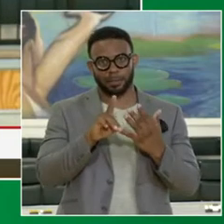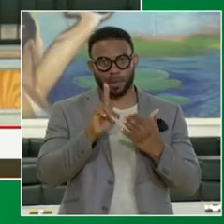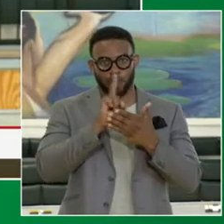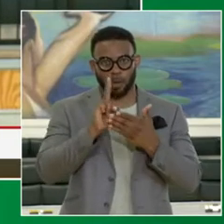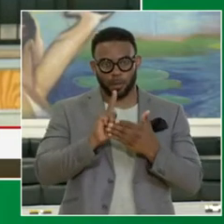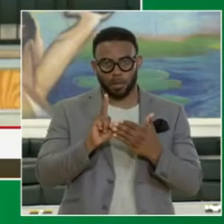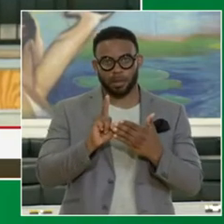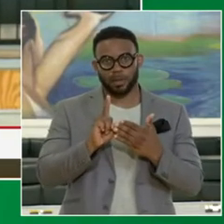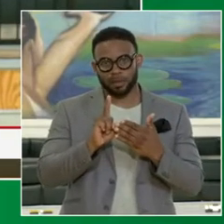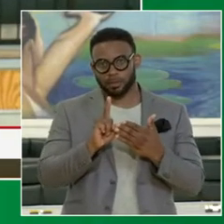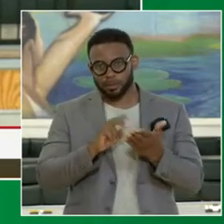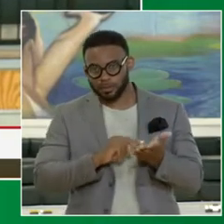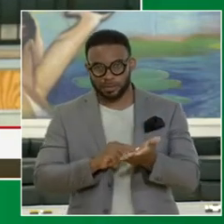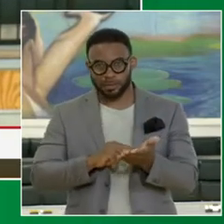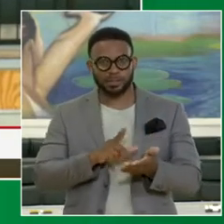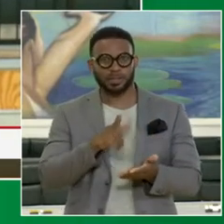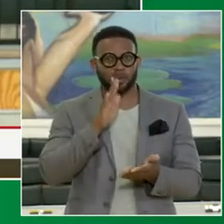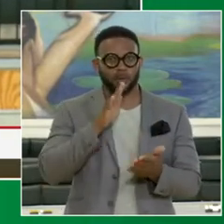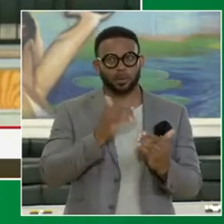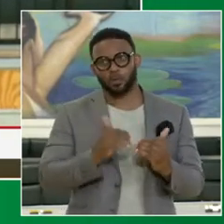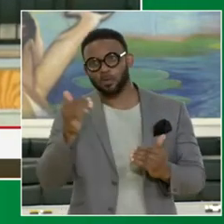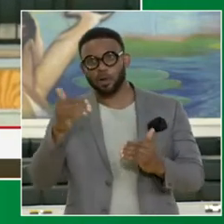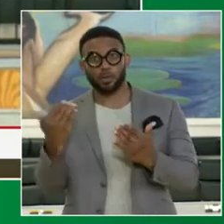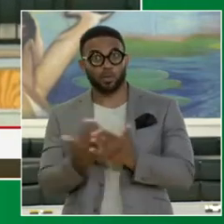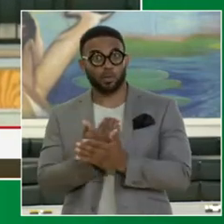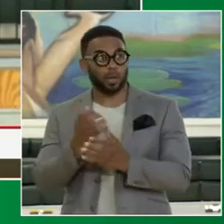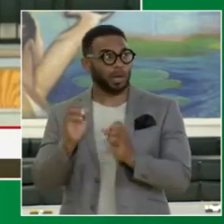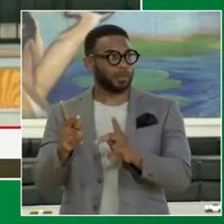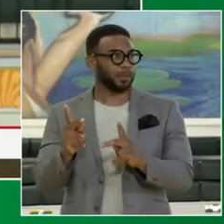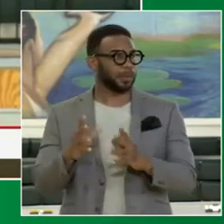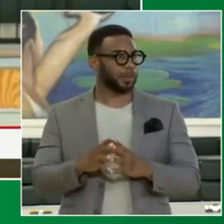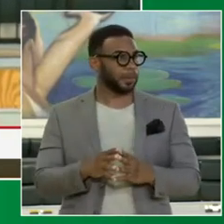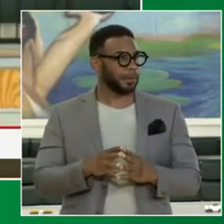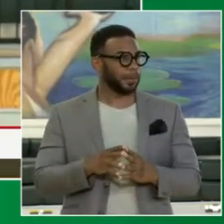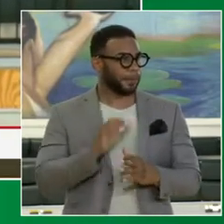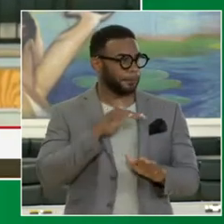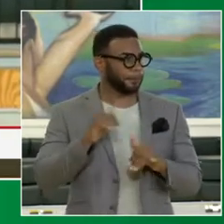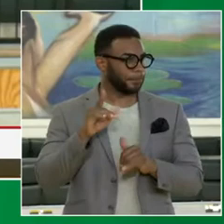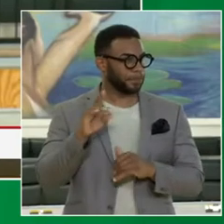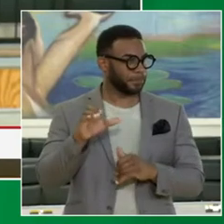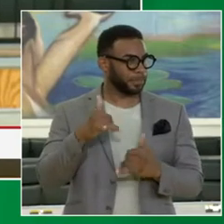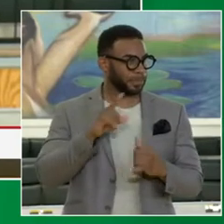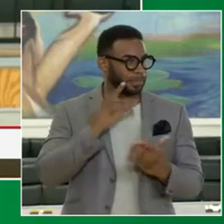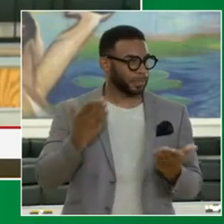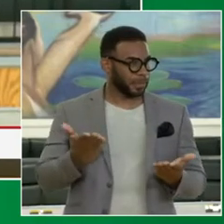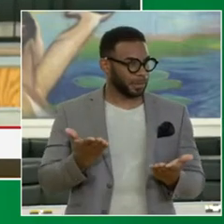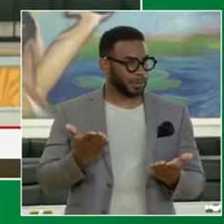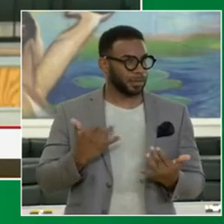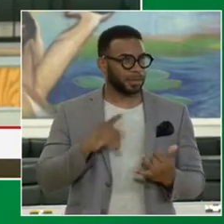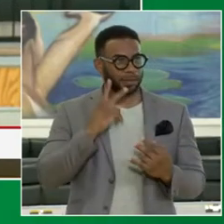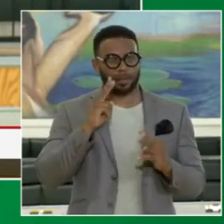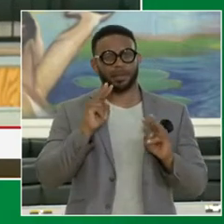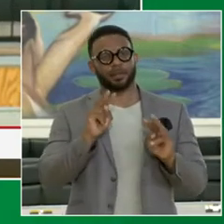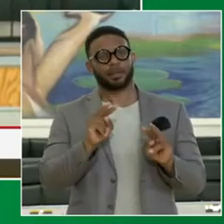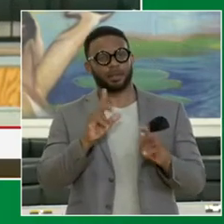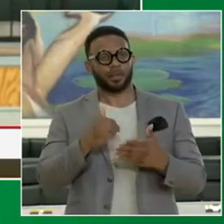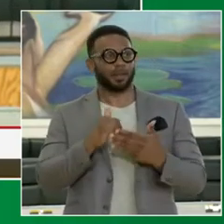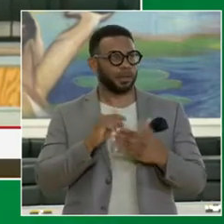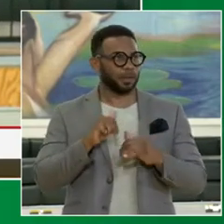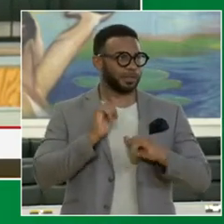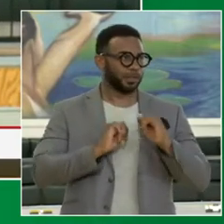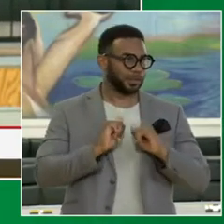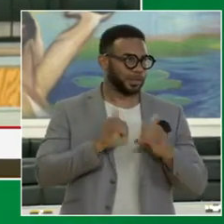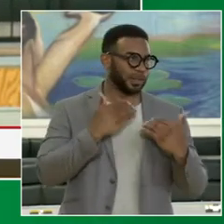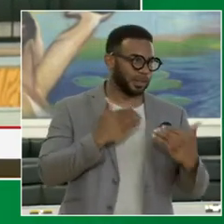weekly recovery check-ins. She's going to move on to a new opportunity, but she's not leaving the district. She'll still be around, and we'll still bug her about helping us on the